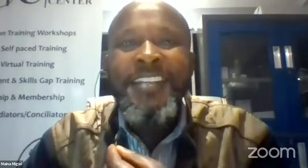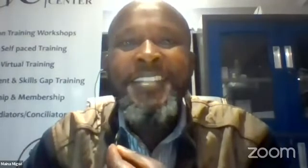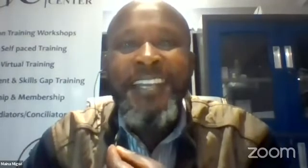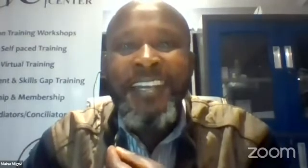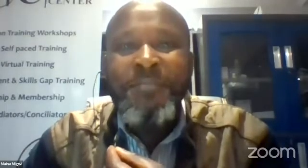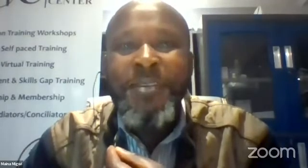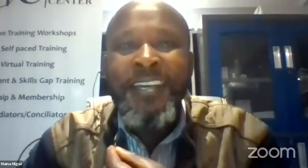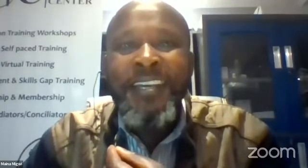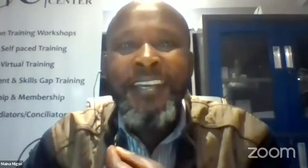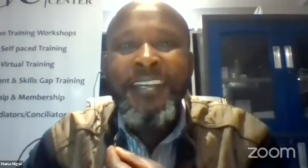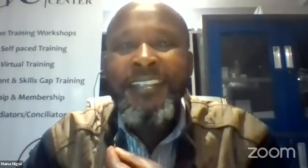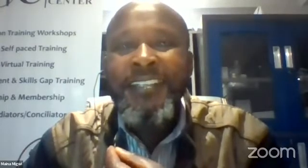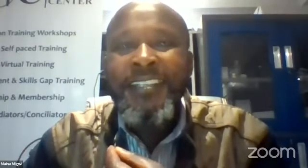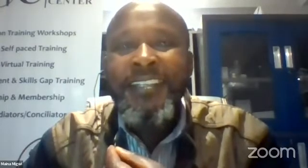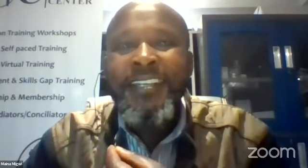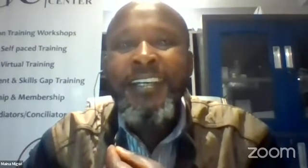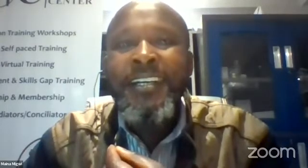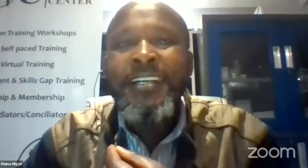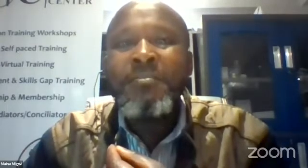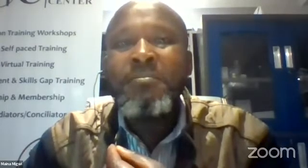then this again may